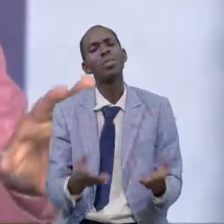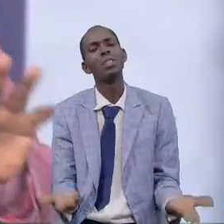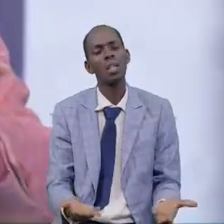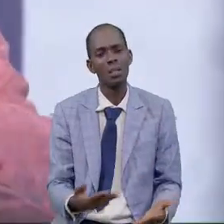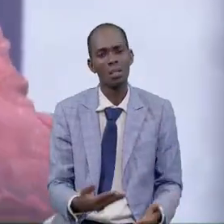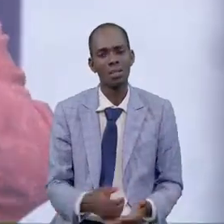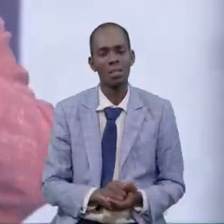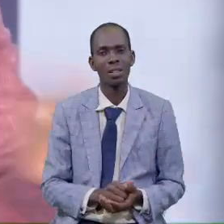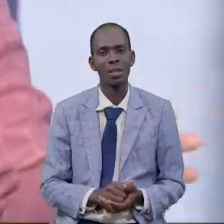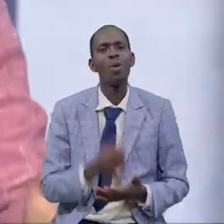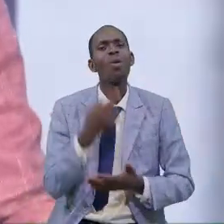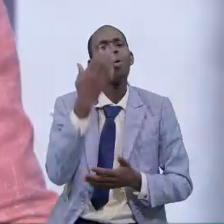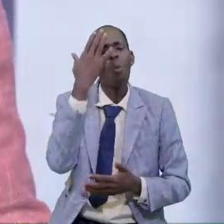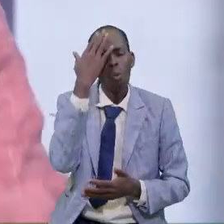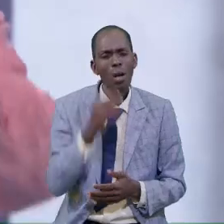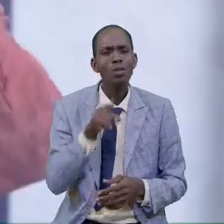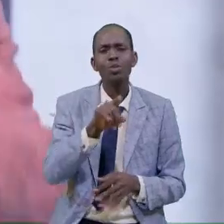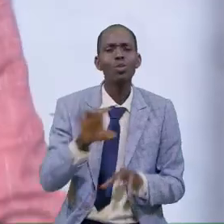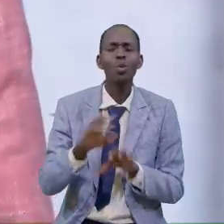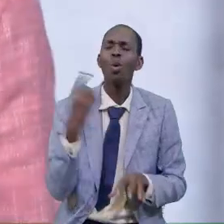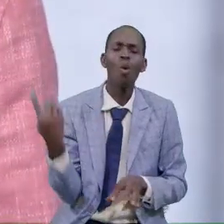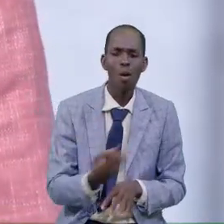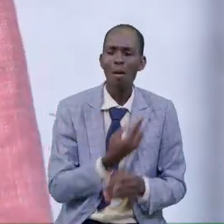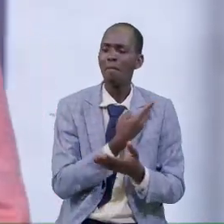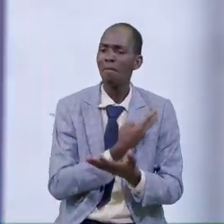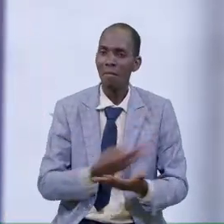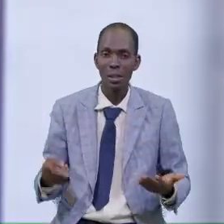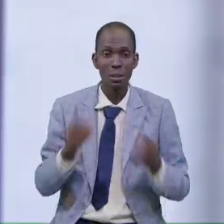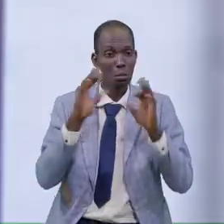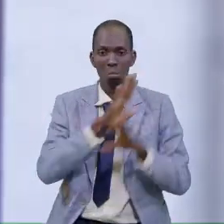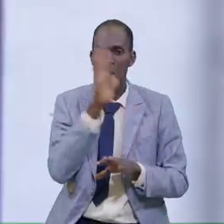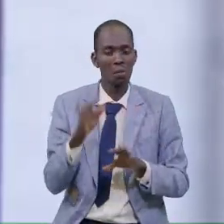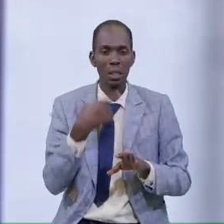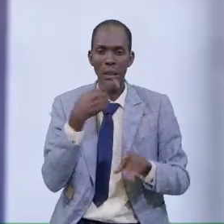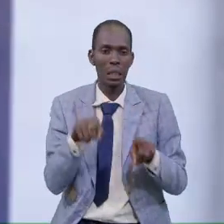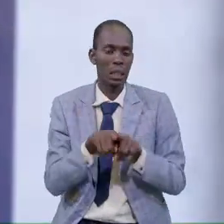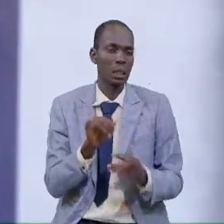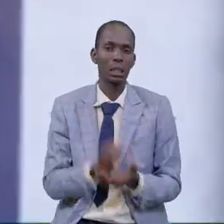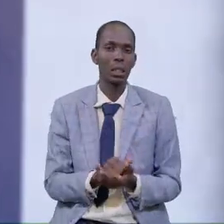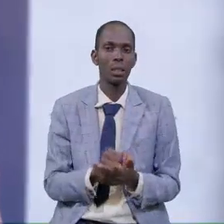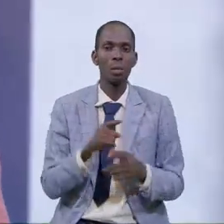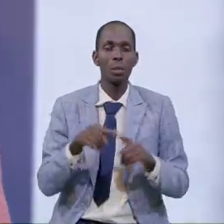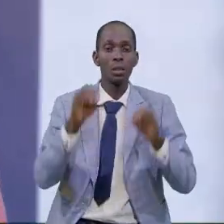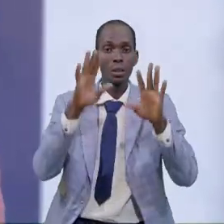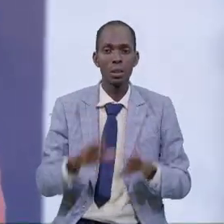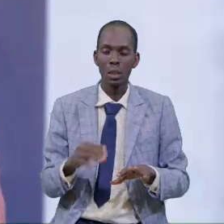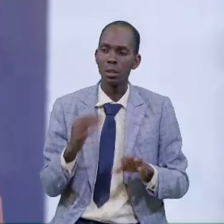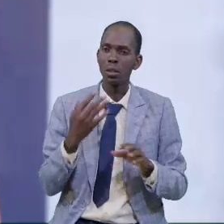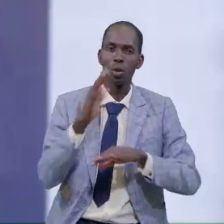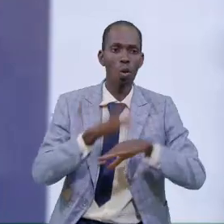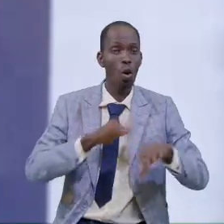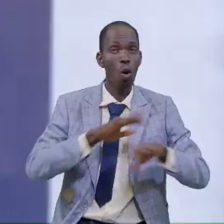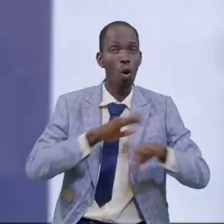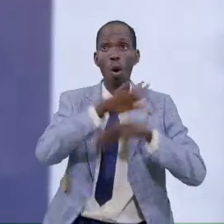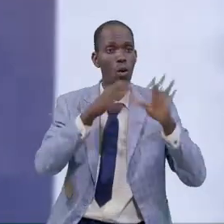did you always blow it? He didn't say that. He said, the whole class, look at this boy. I was a boy